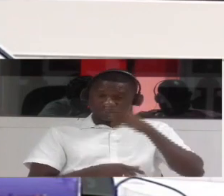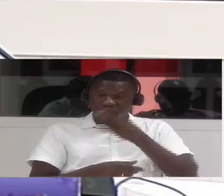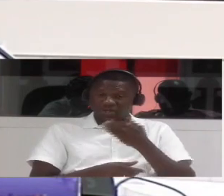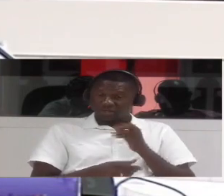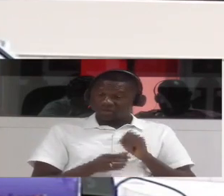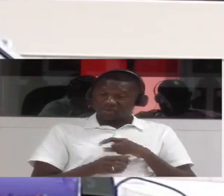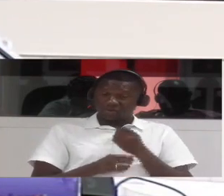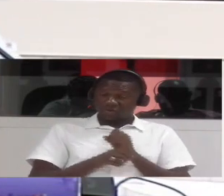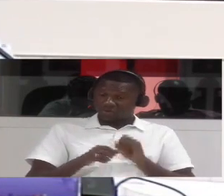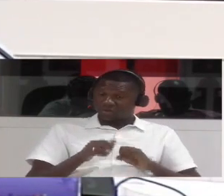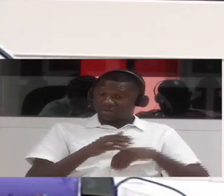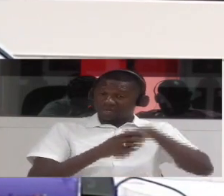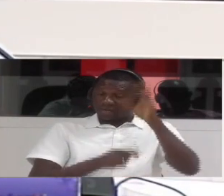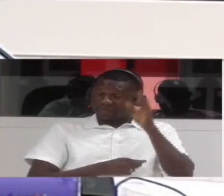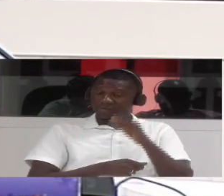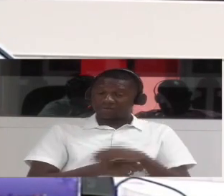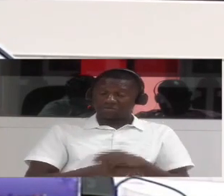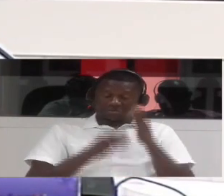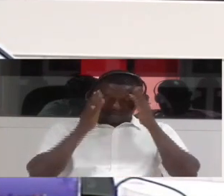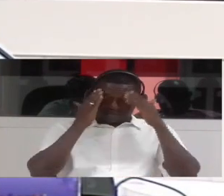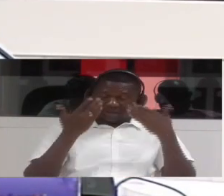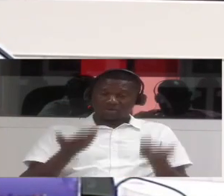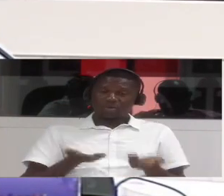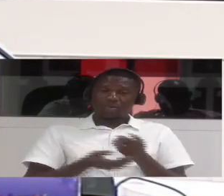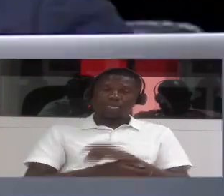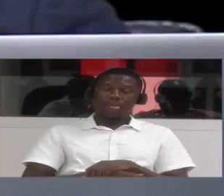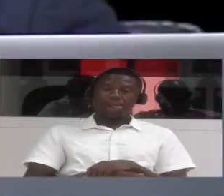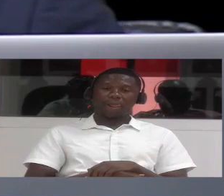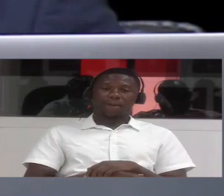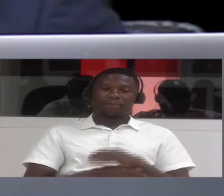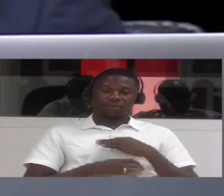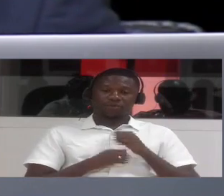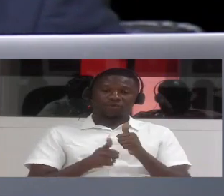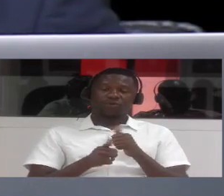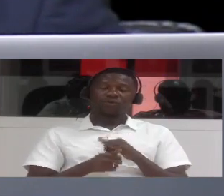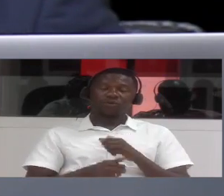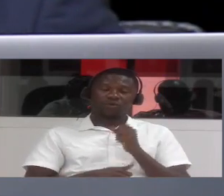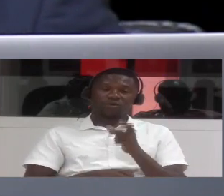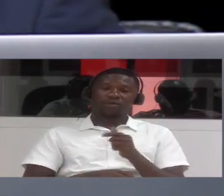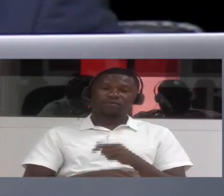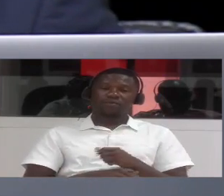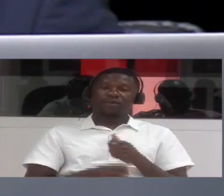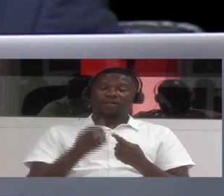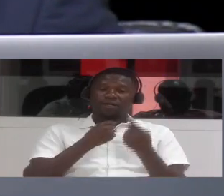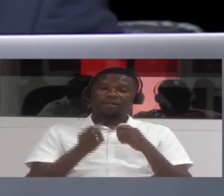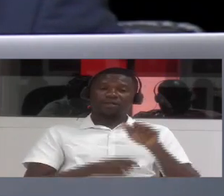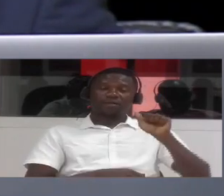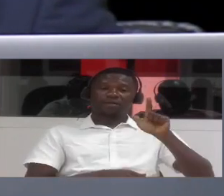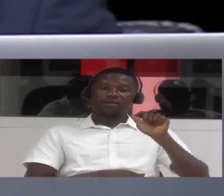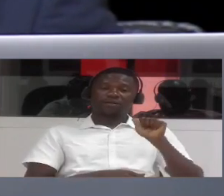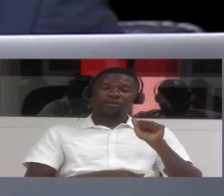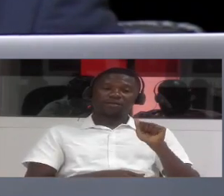I'm not sure. Okay, good. Good. So Alhaji Yoro Jallo again, this